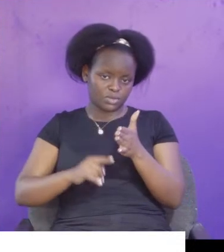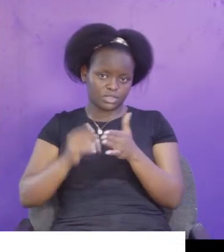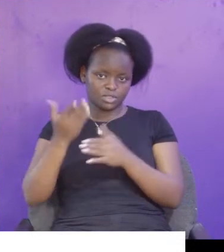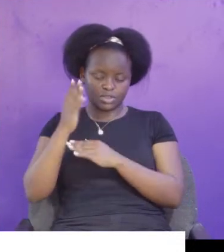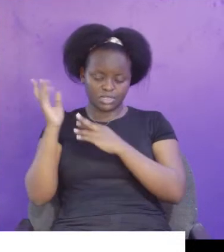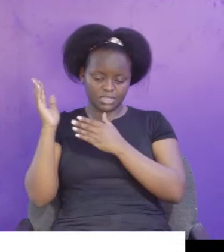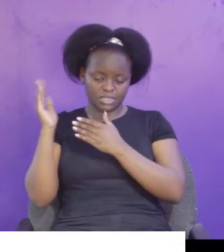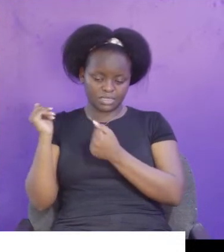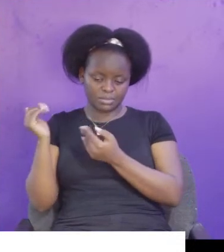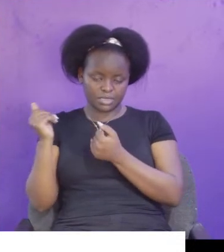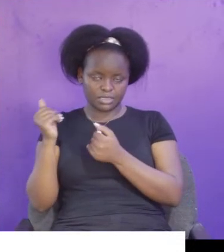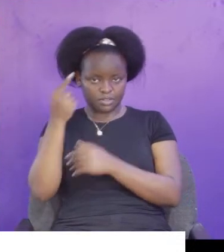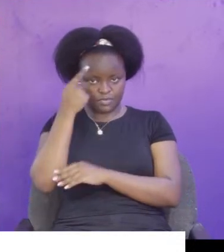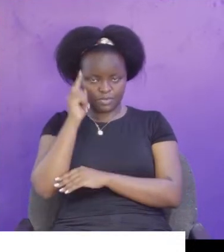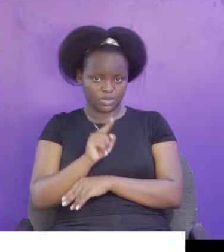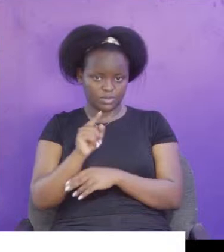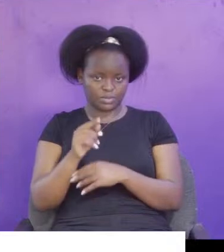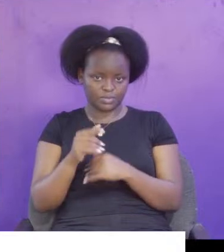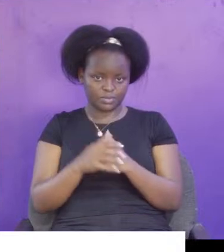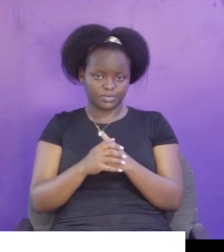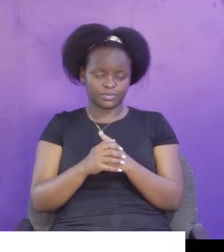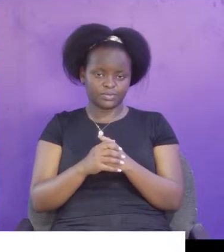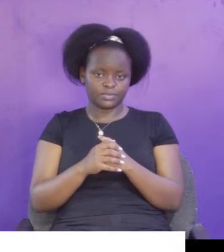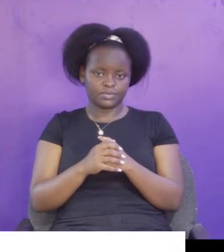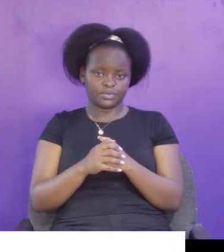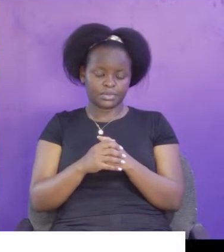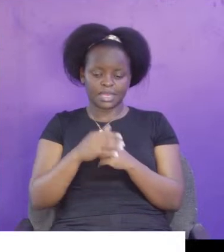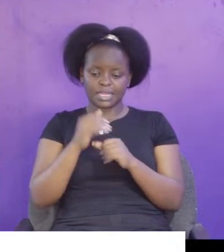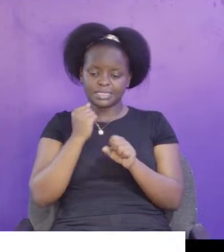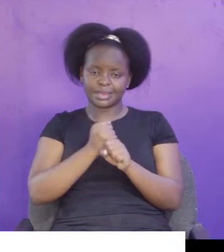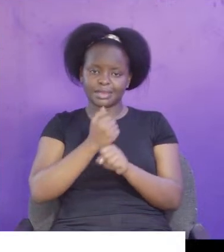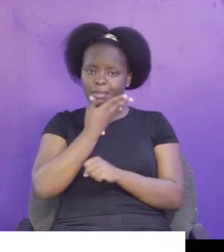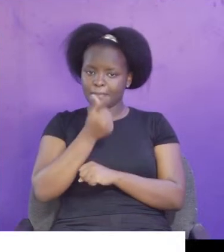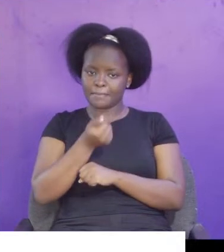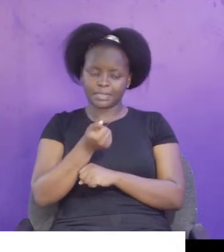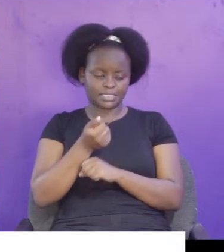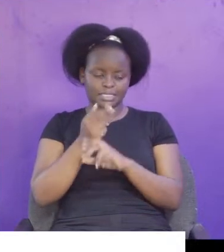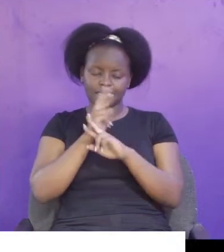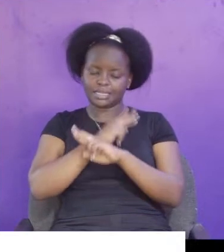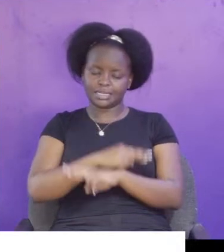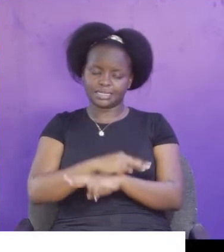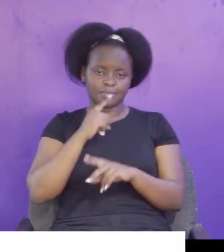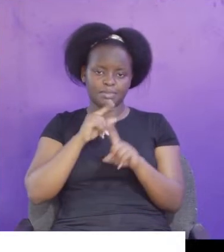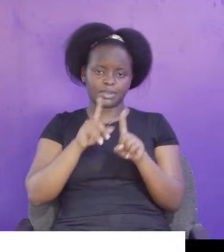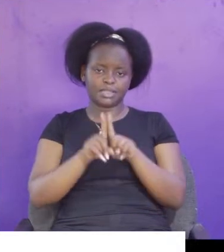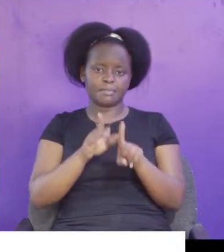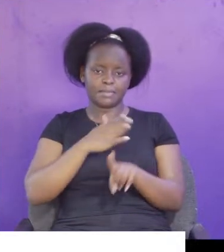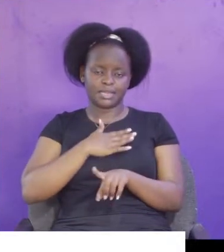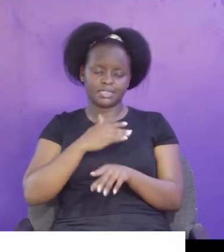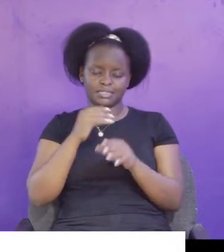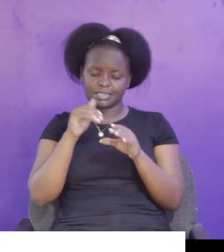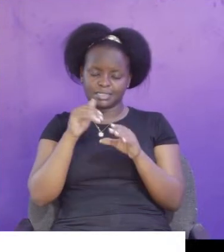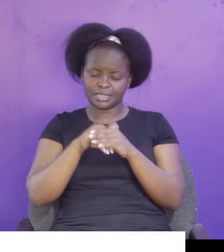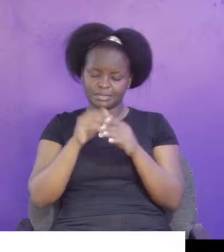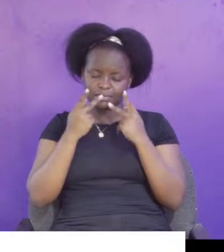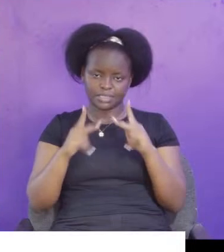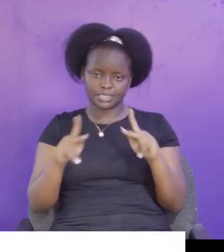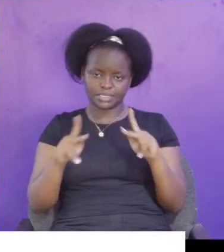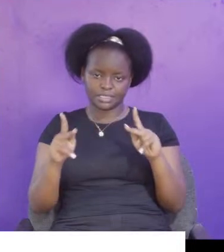you, and you have done your best. Rest, my brother. Rest in peace. Rest in peace, my brother. Thank